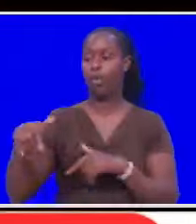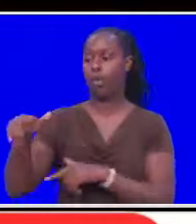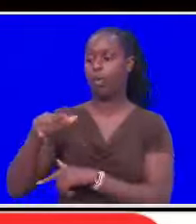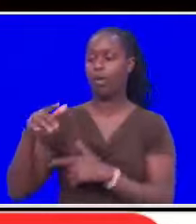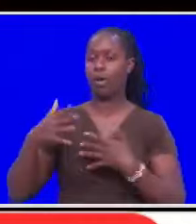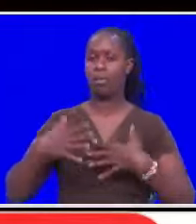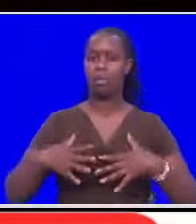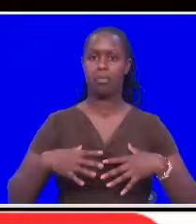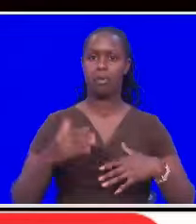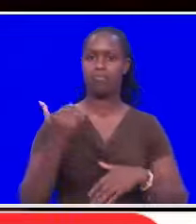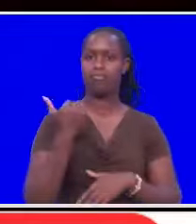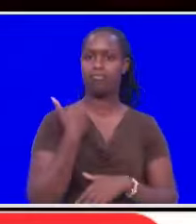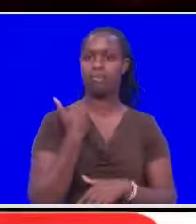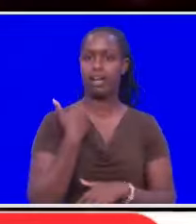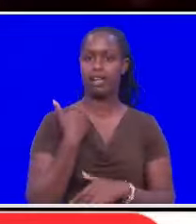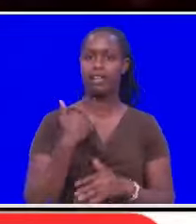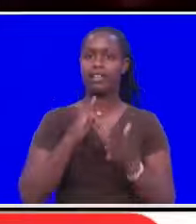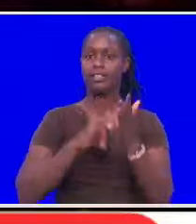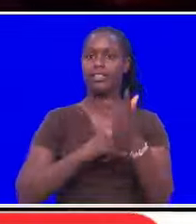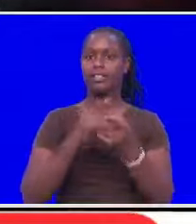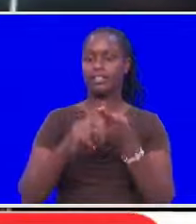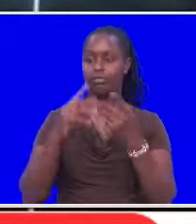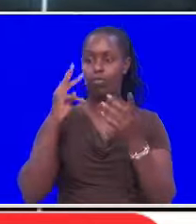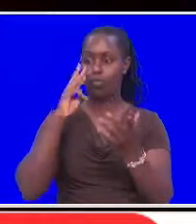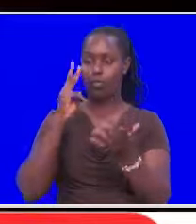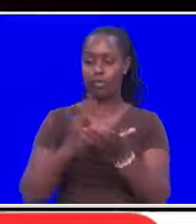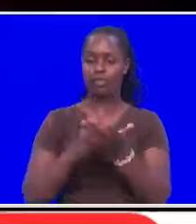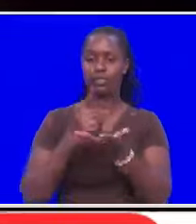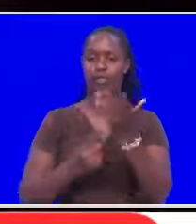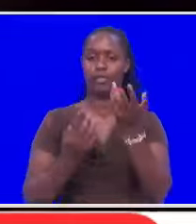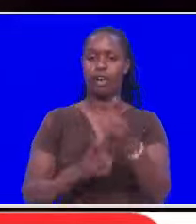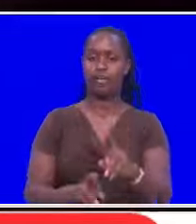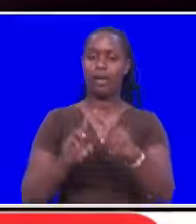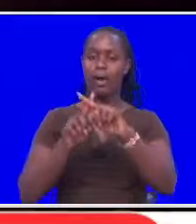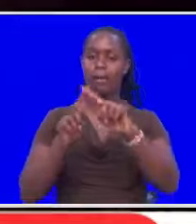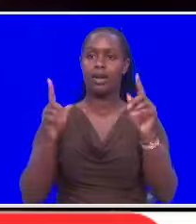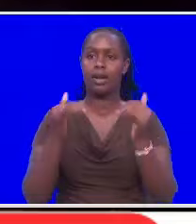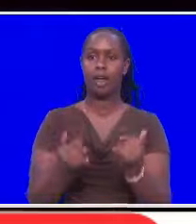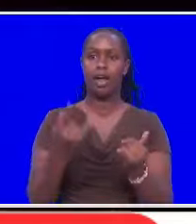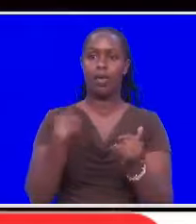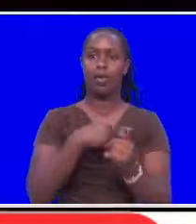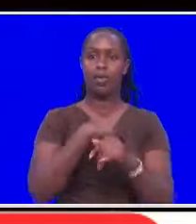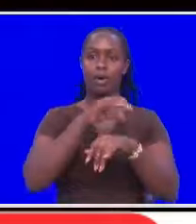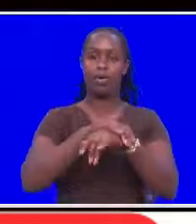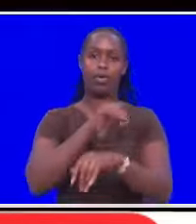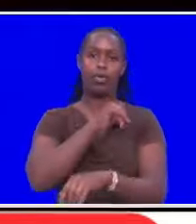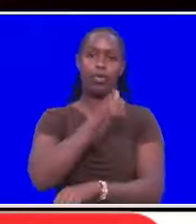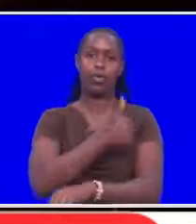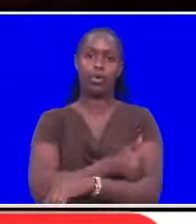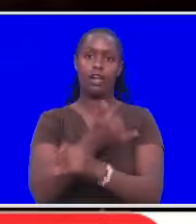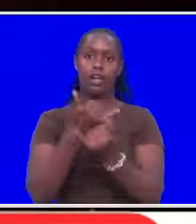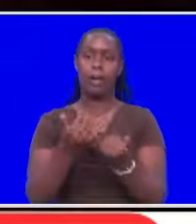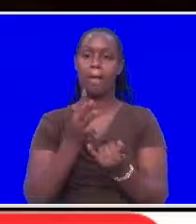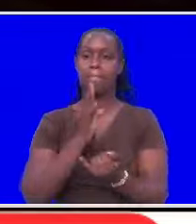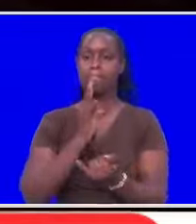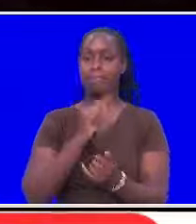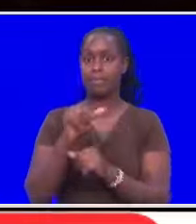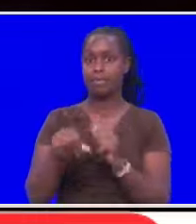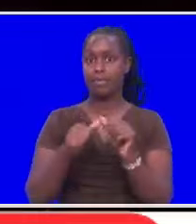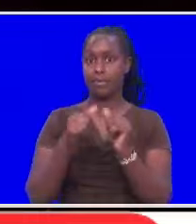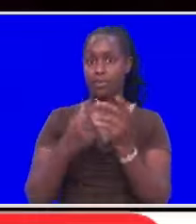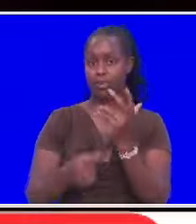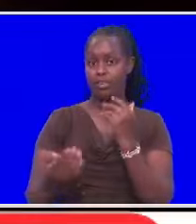me who witnessed what happened here. But at least we have got the authority there speaking on what happened.